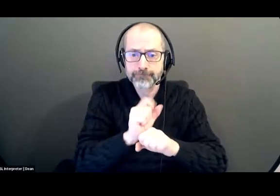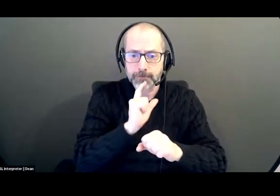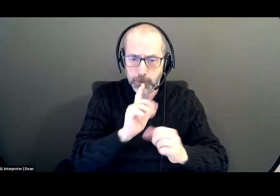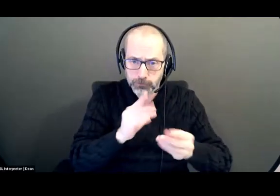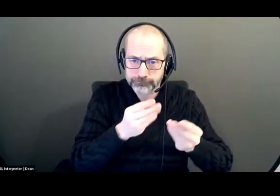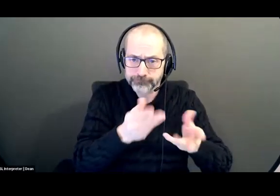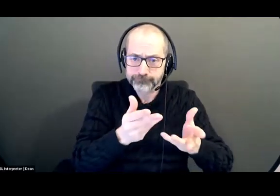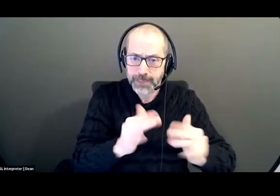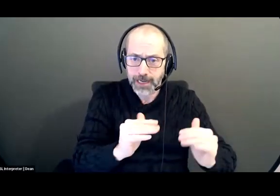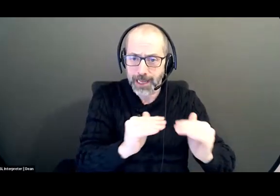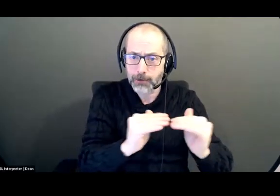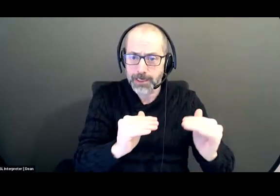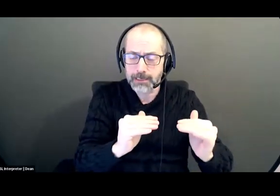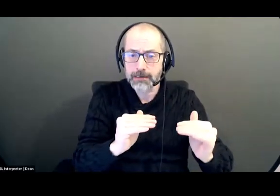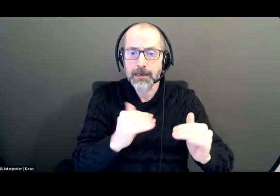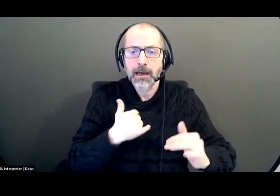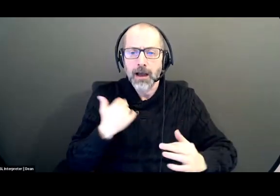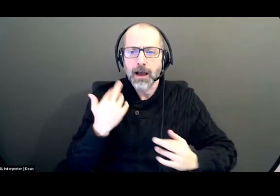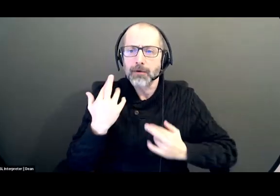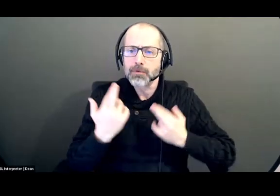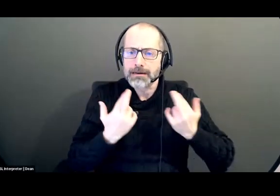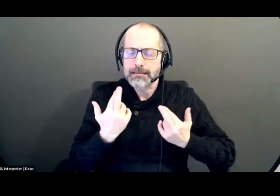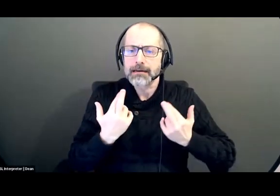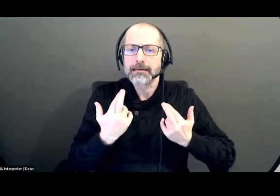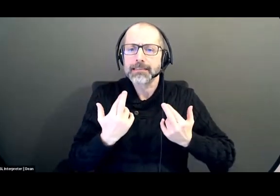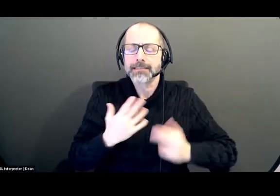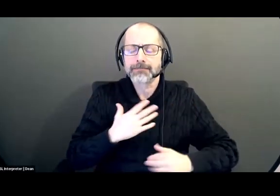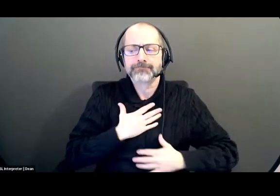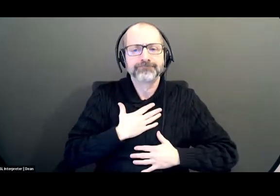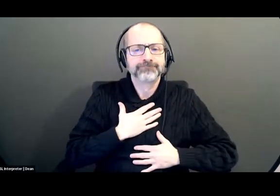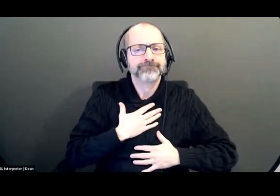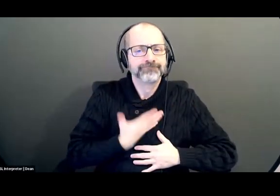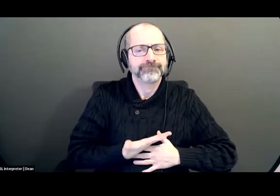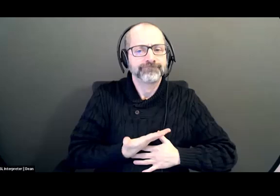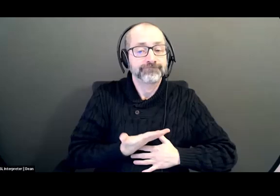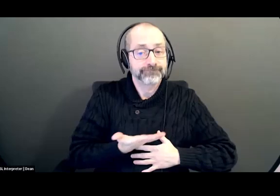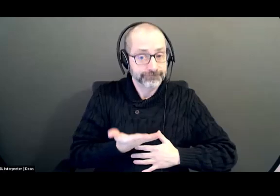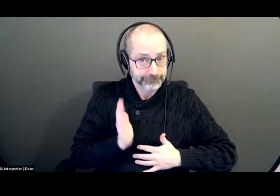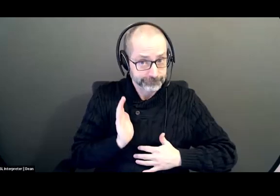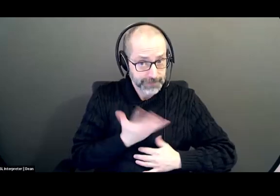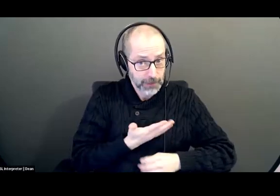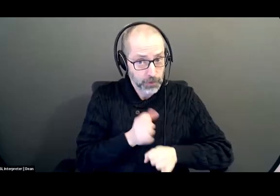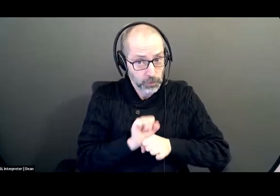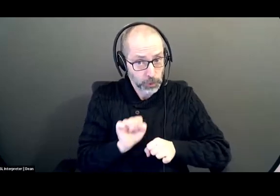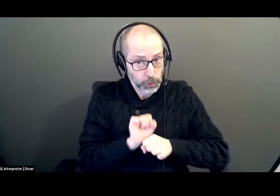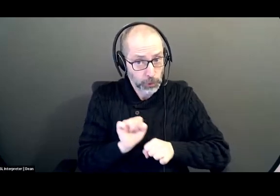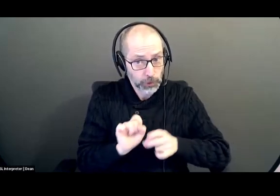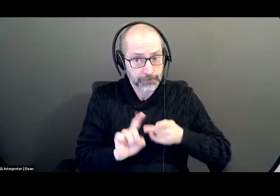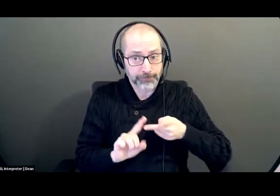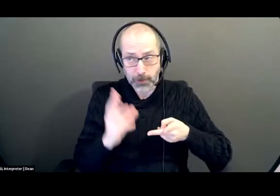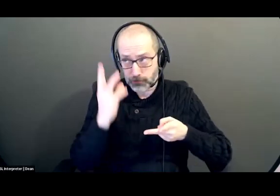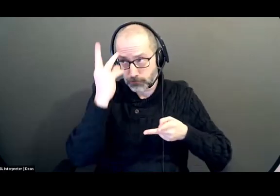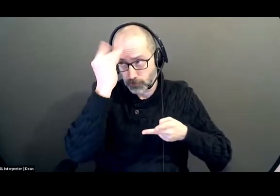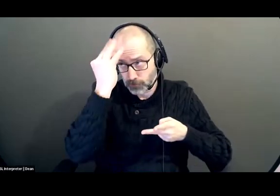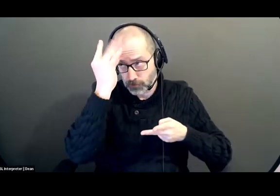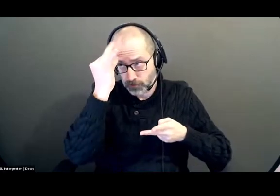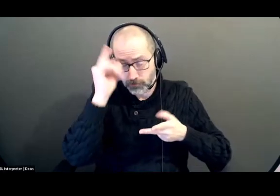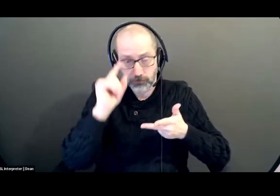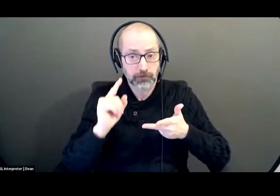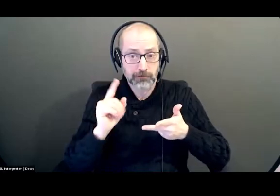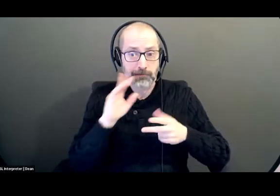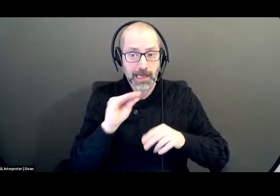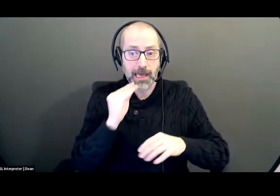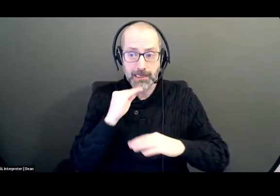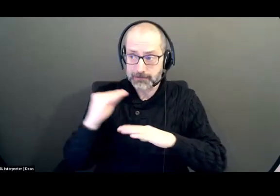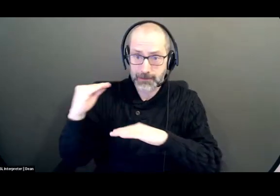as people who work within the system is that we can build our sense of agency. How is it that we are going to act within our